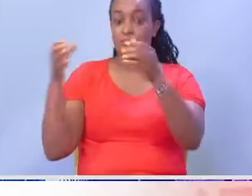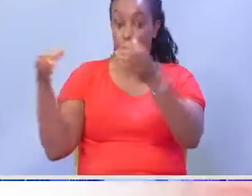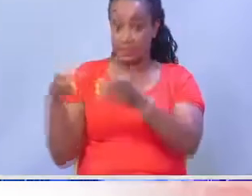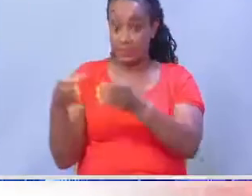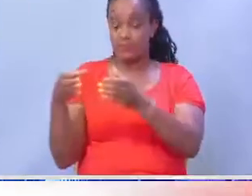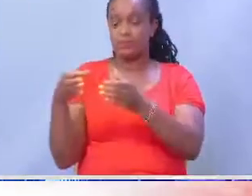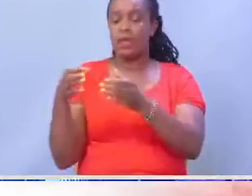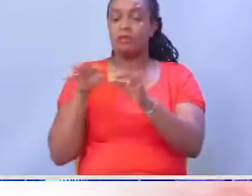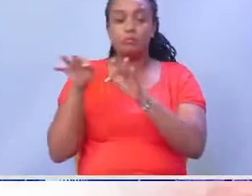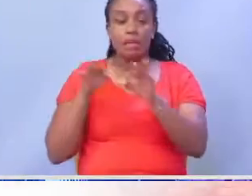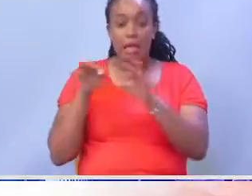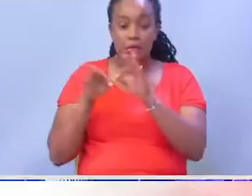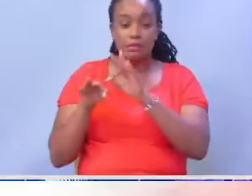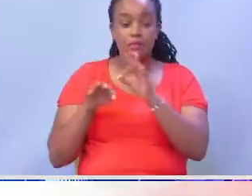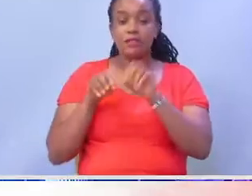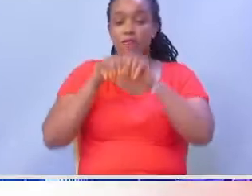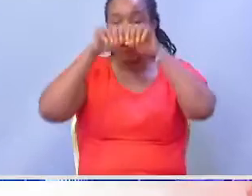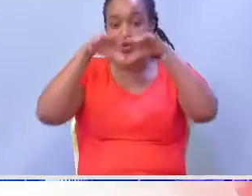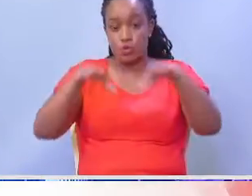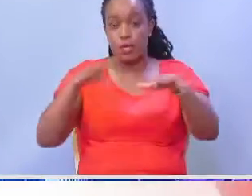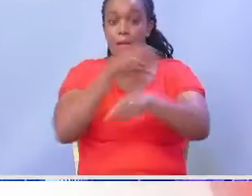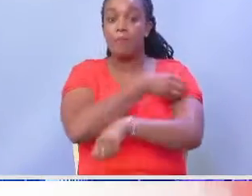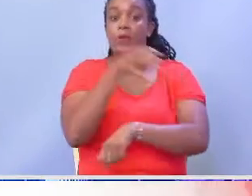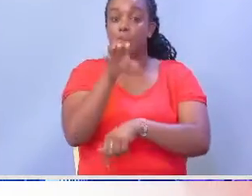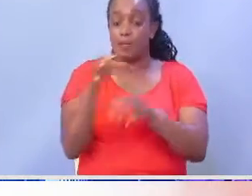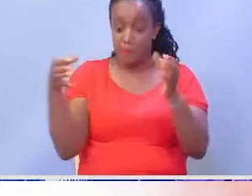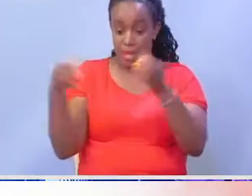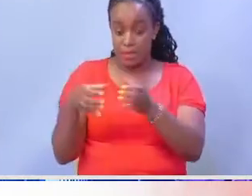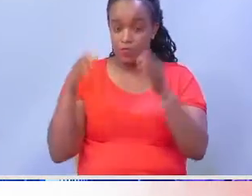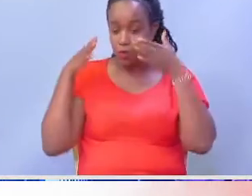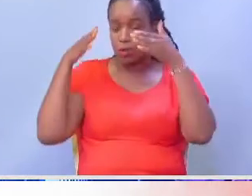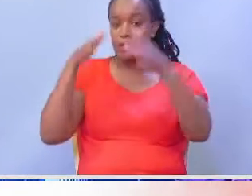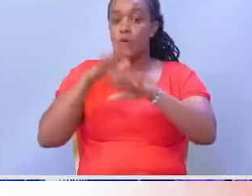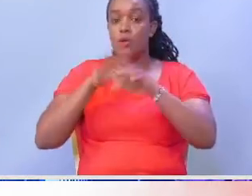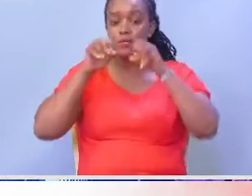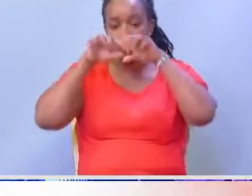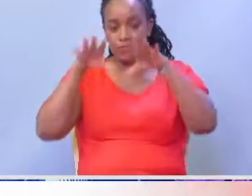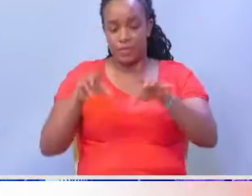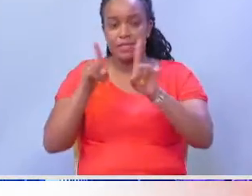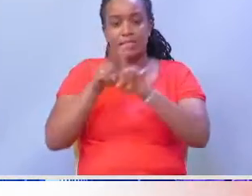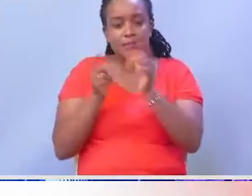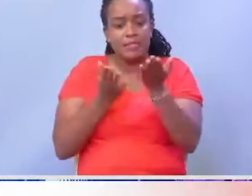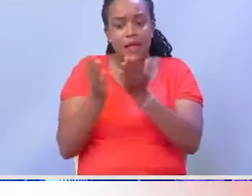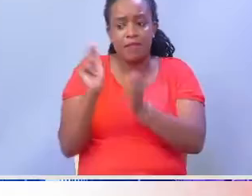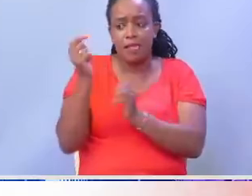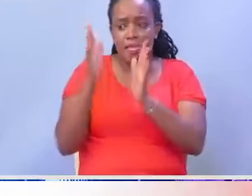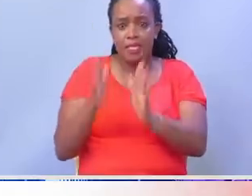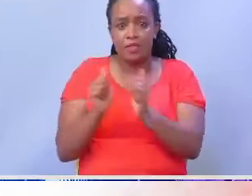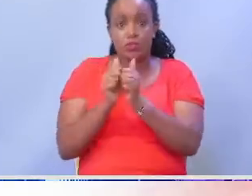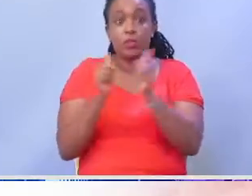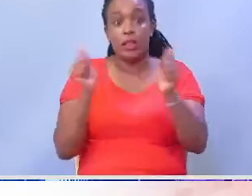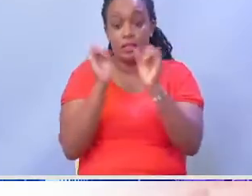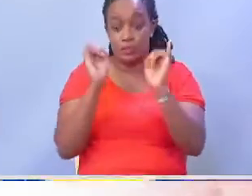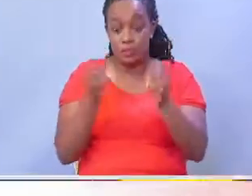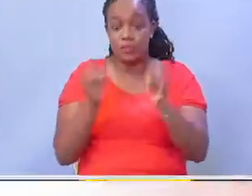Empowerment Party will focus on devolution and enhance service delivery to Kenyans. Our very own Josh Onsare now